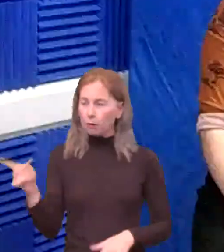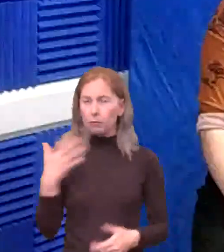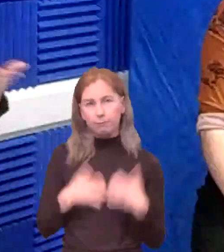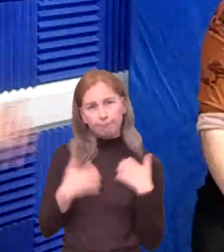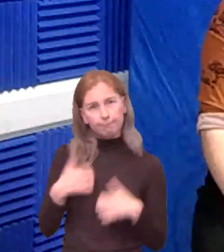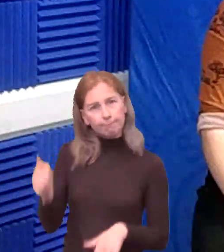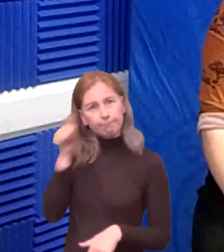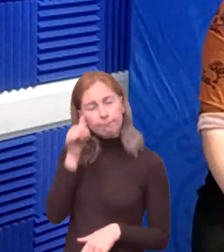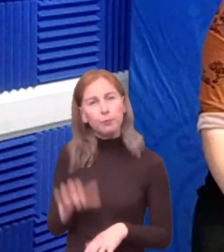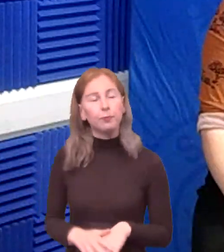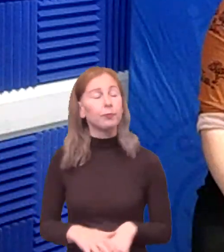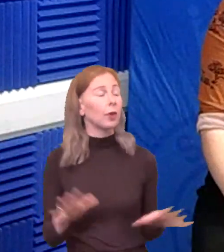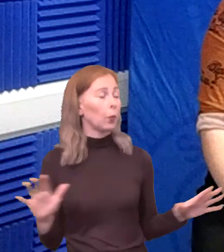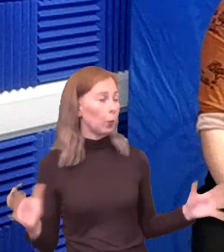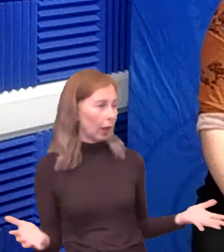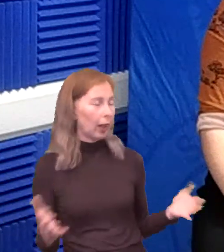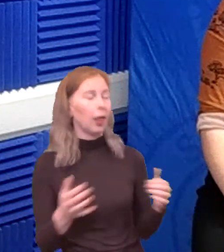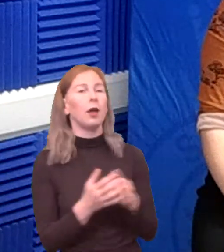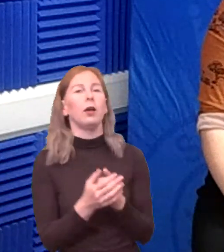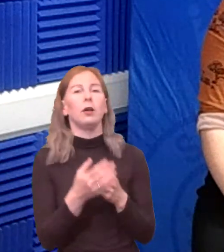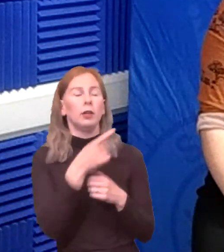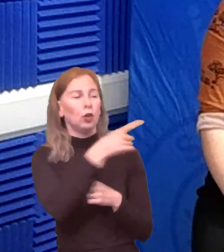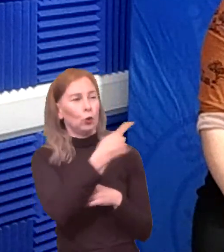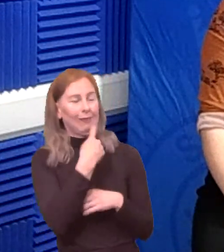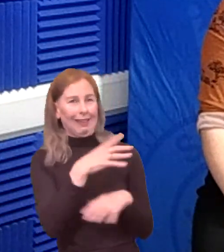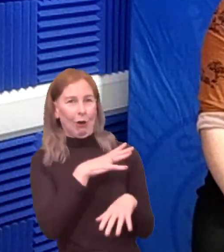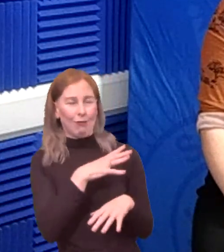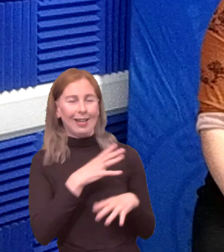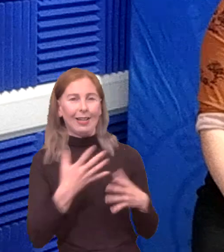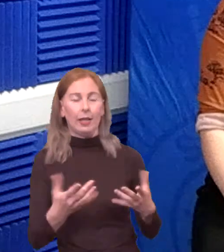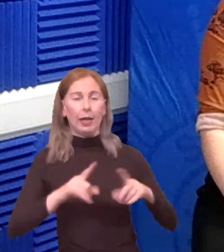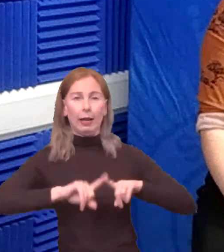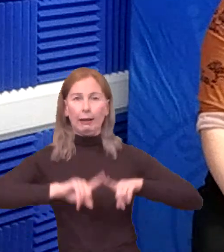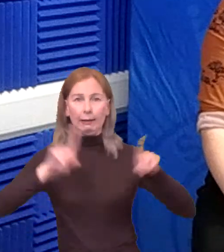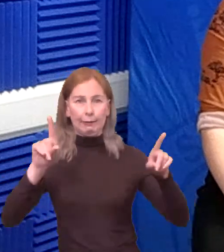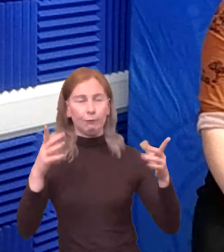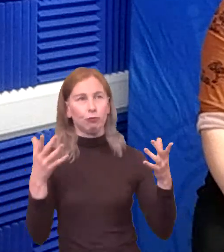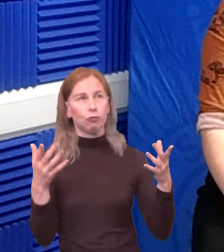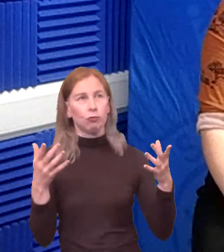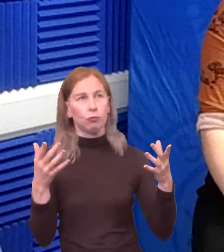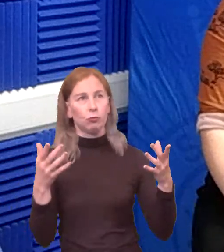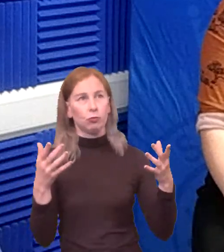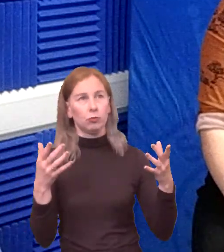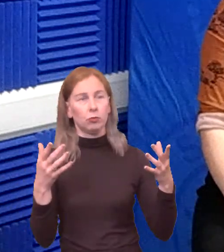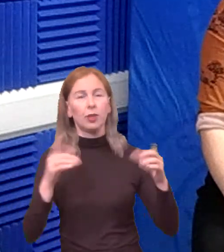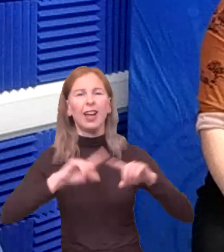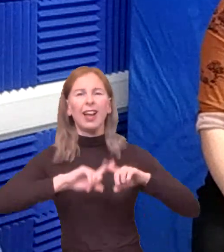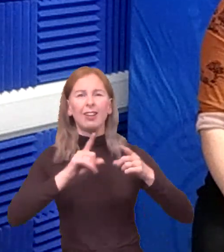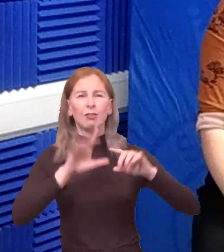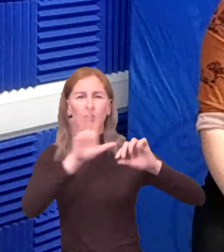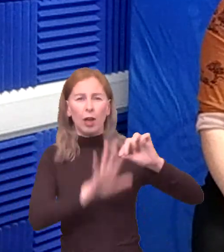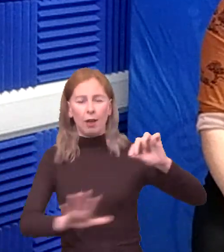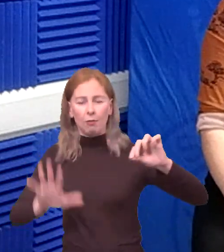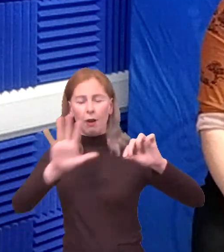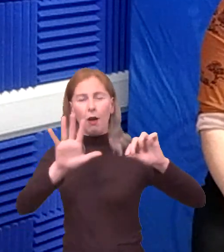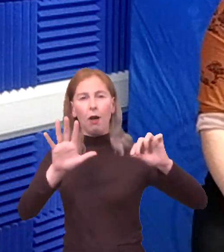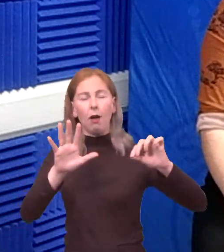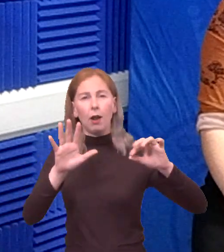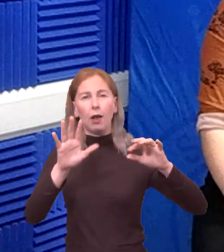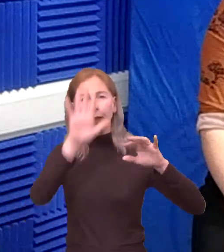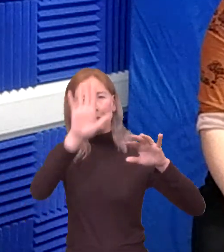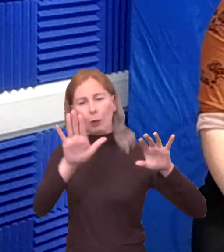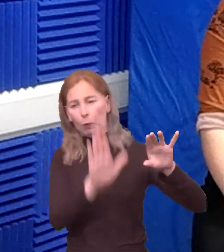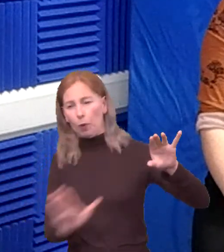the region, as you pointed out, there are different levels and different size rural crime teams. The thing that the NFU are really